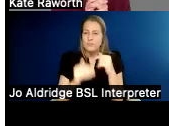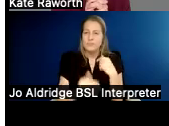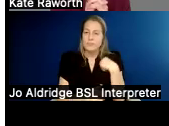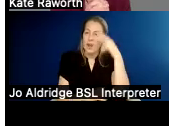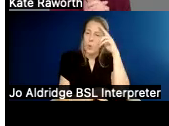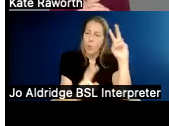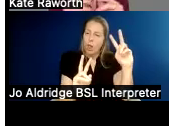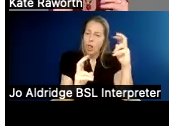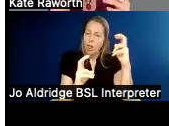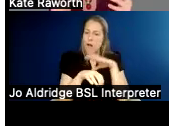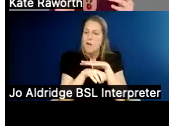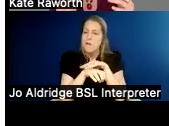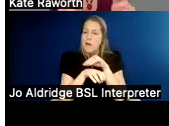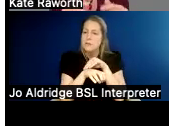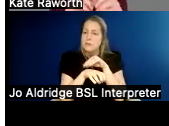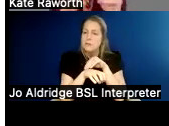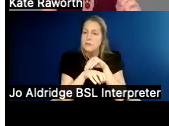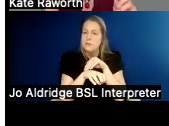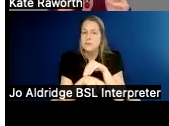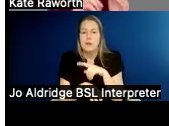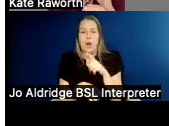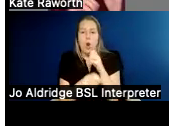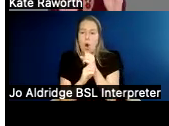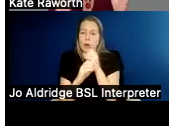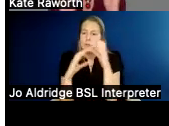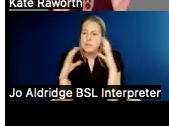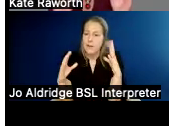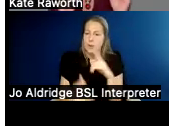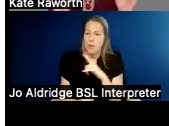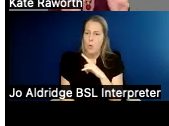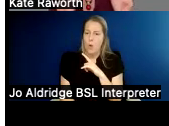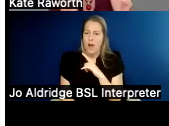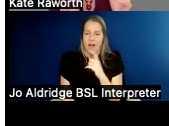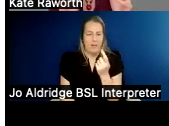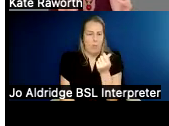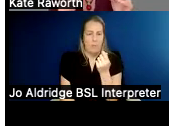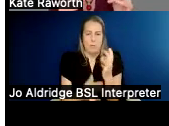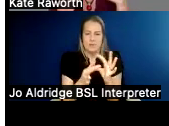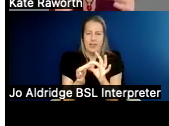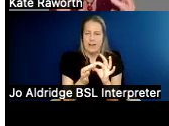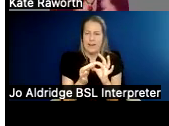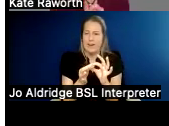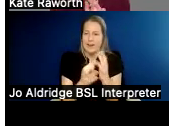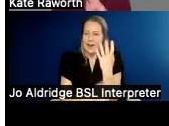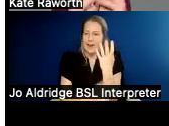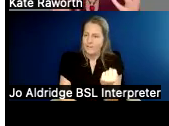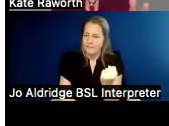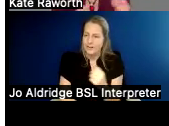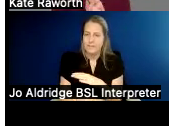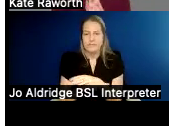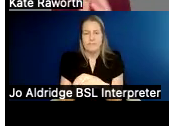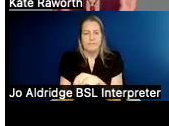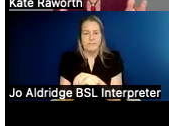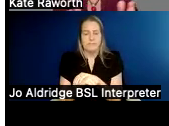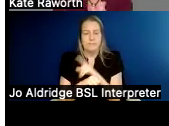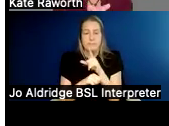related. So, and we've added the arrows, you can see shortfall and overshoot to help make it a self-explanatory diagram if you come